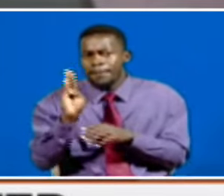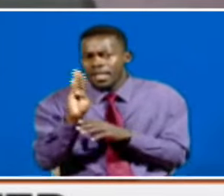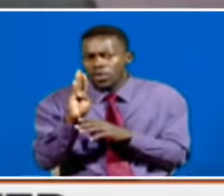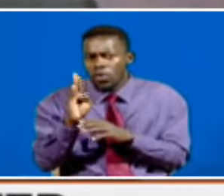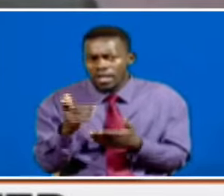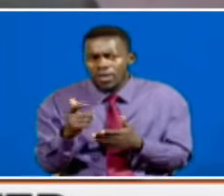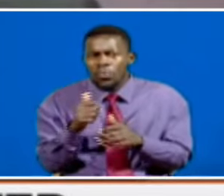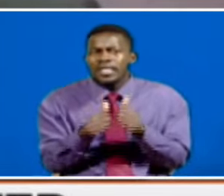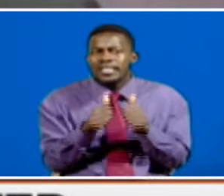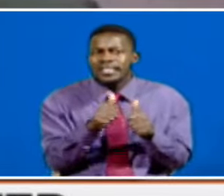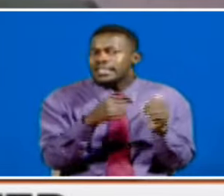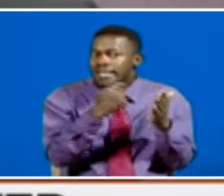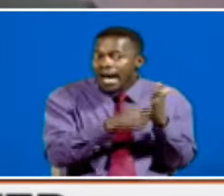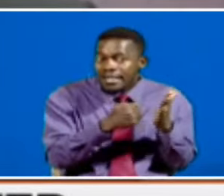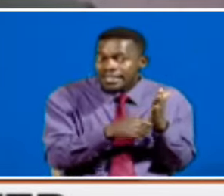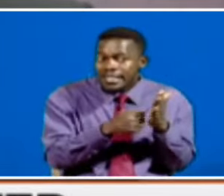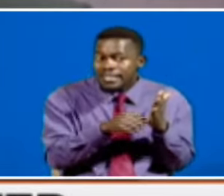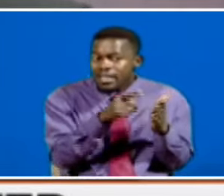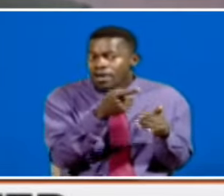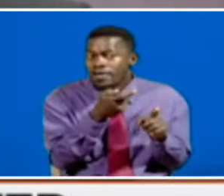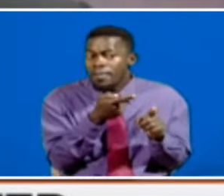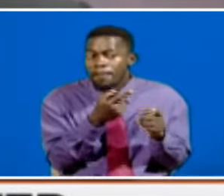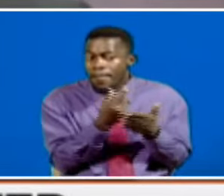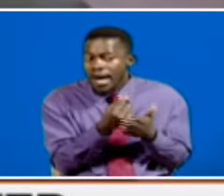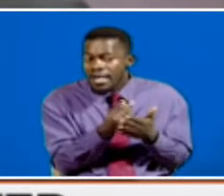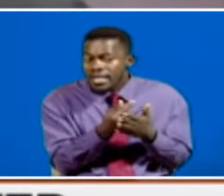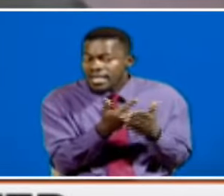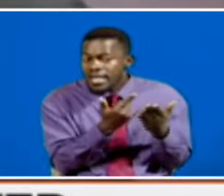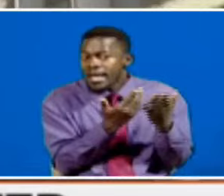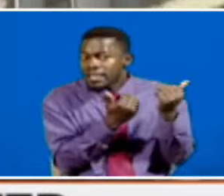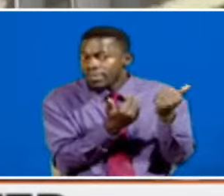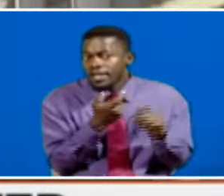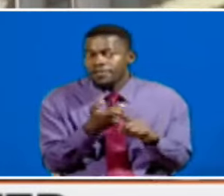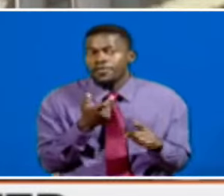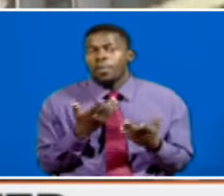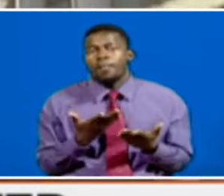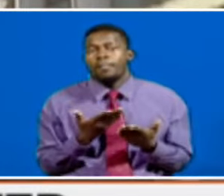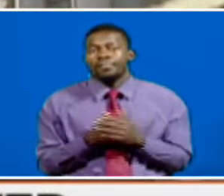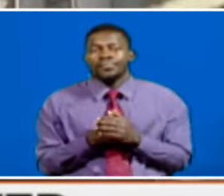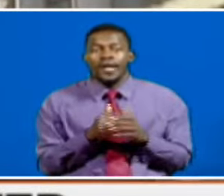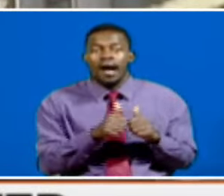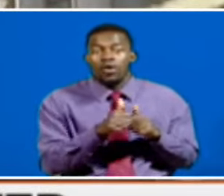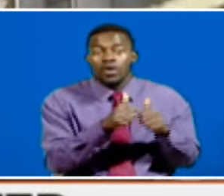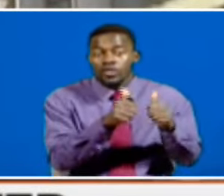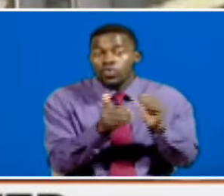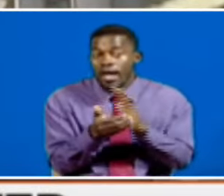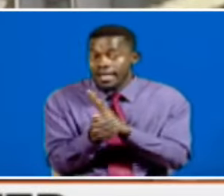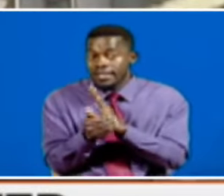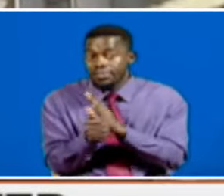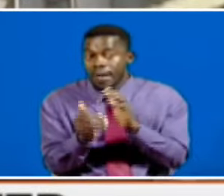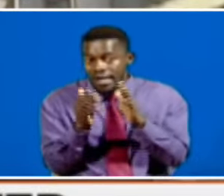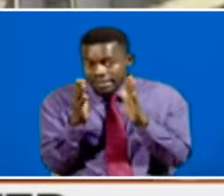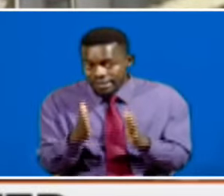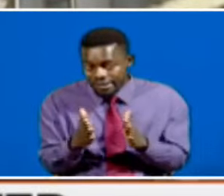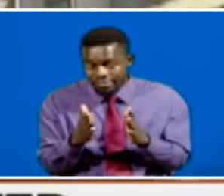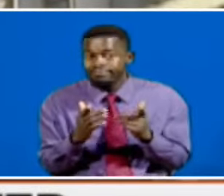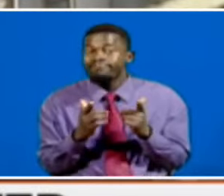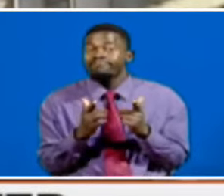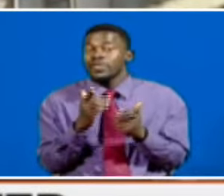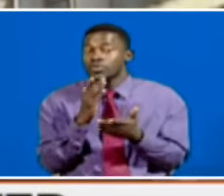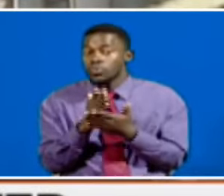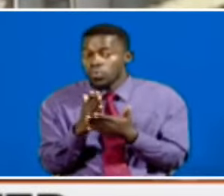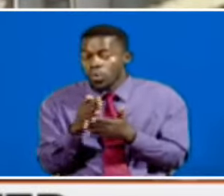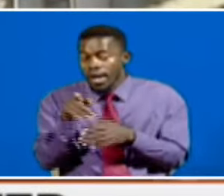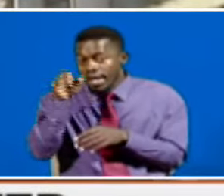specific taxes is that 324 expected to come from? According to the experts, despite the omission